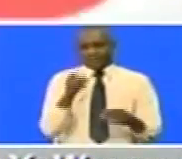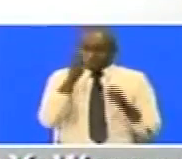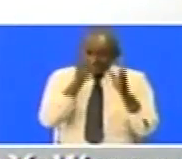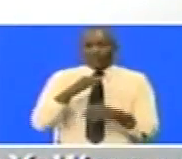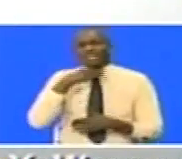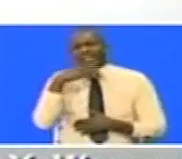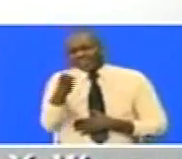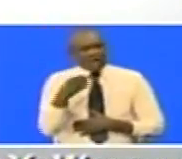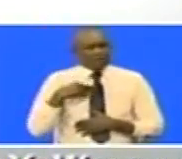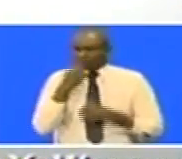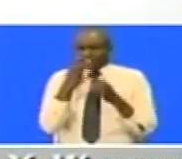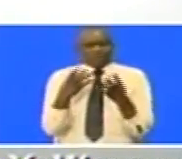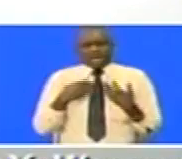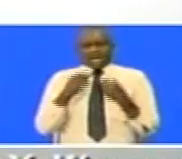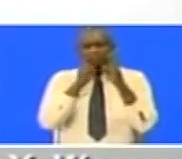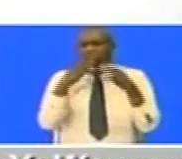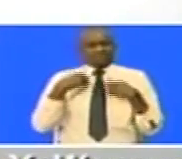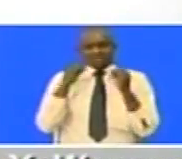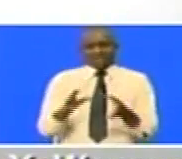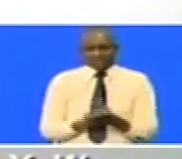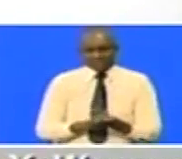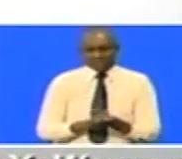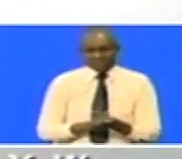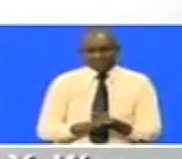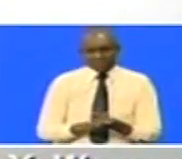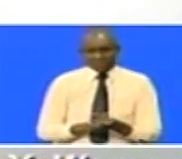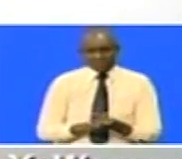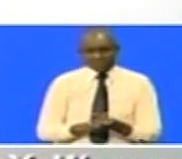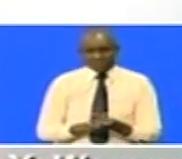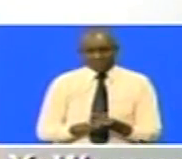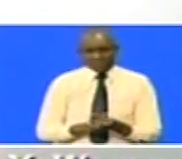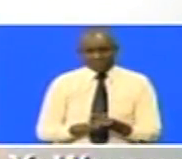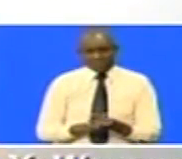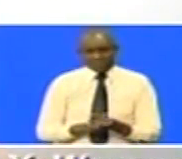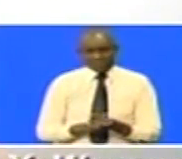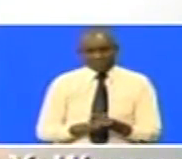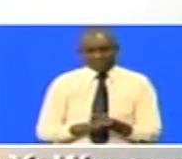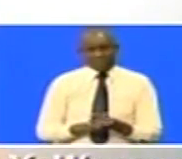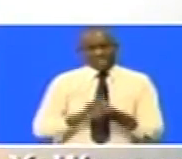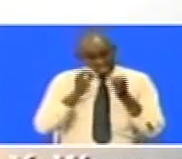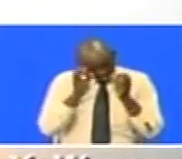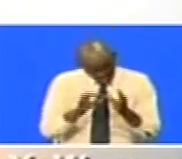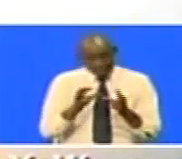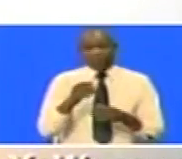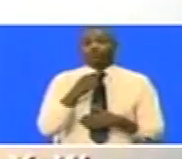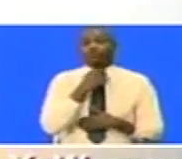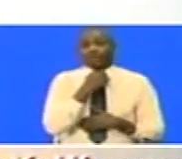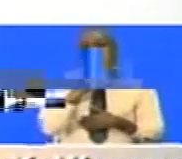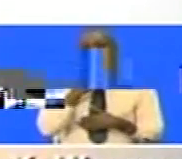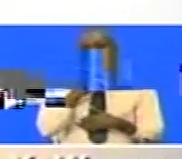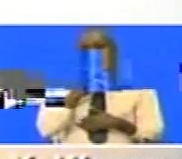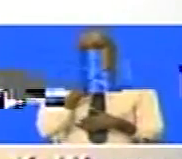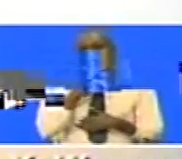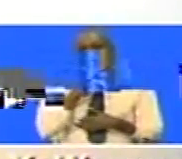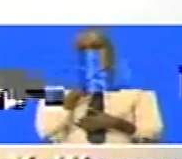and we don't have any of that report. Okay. Yeah. So, if you were circumstances at our facility,